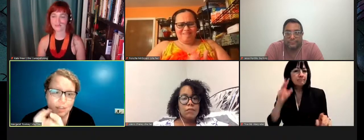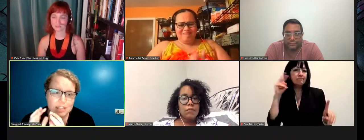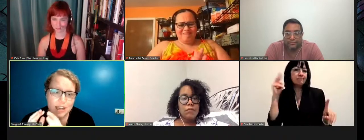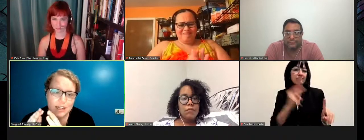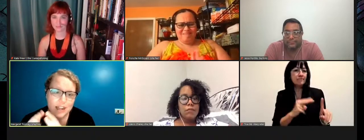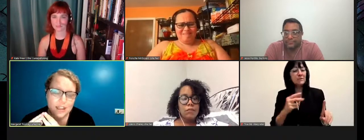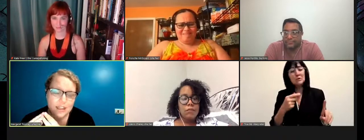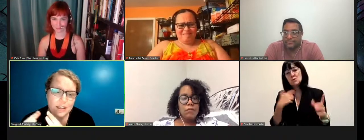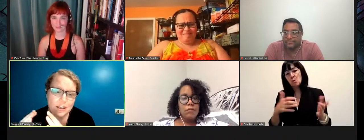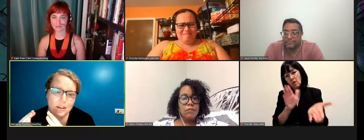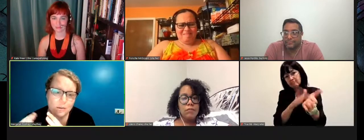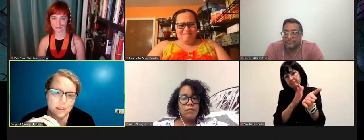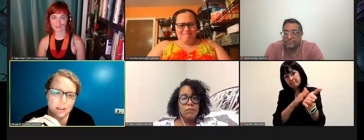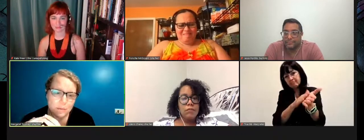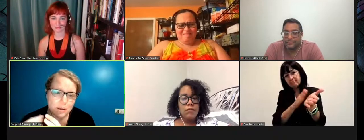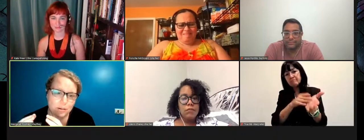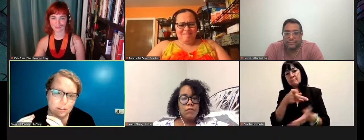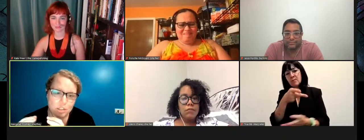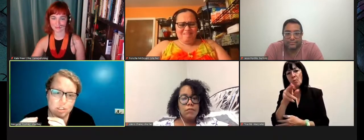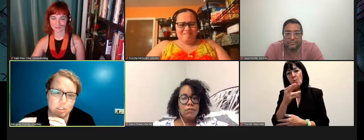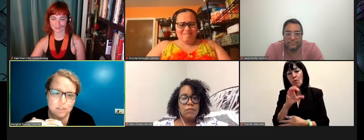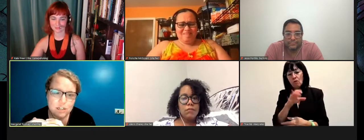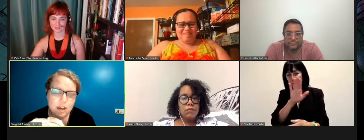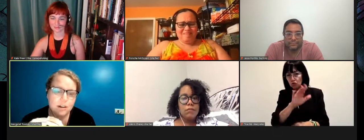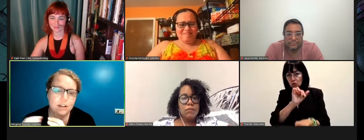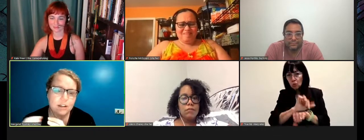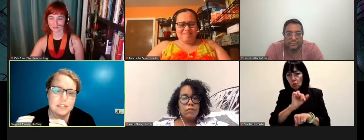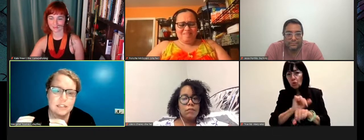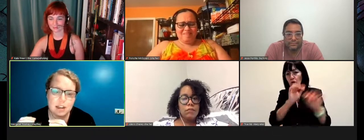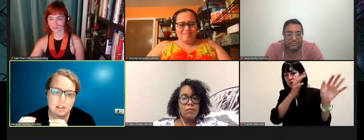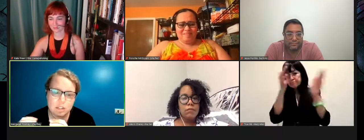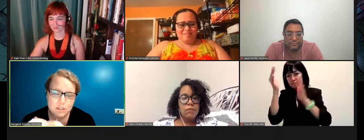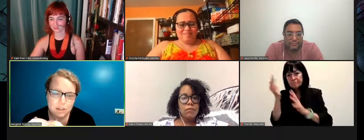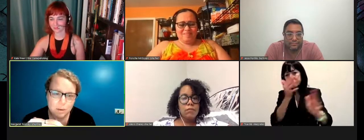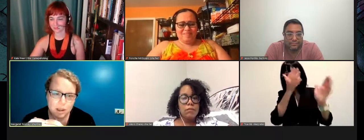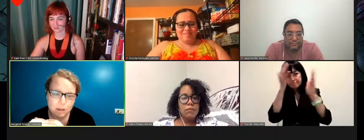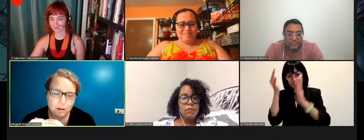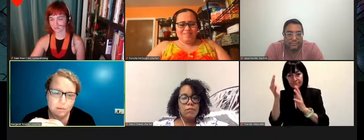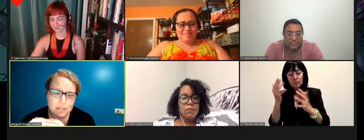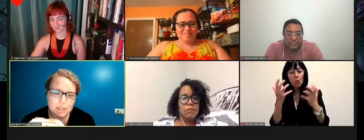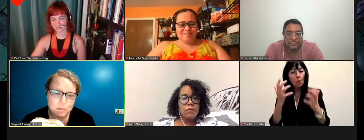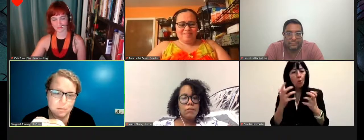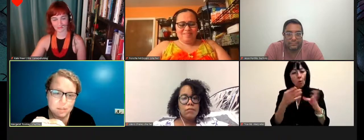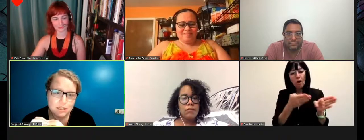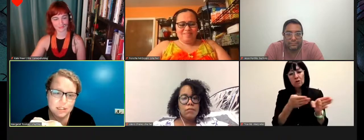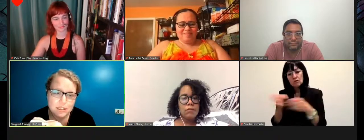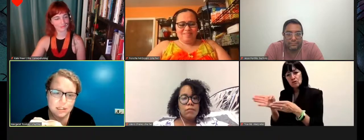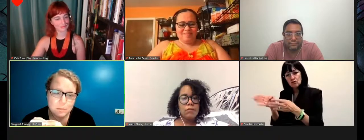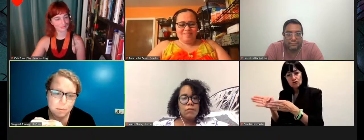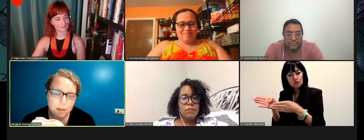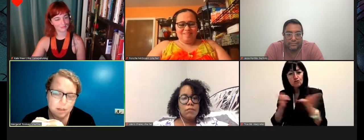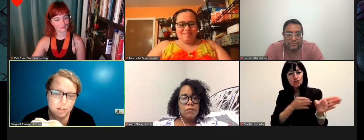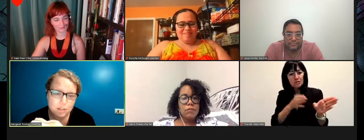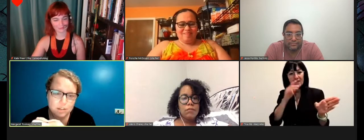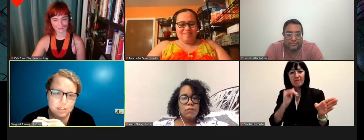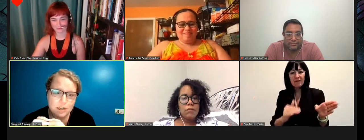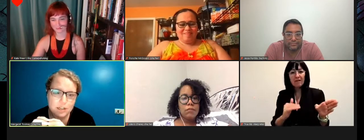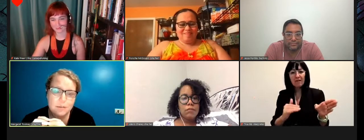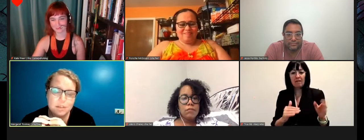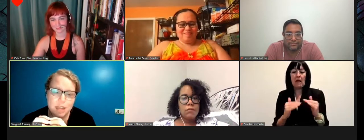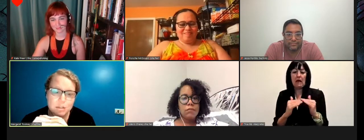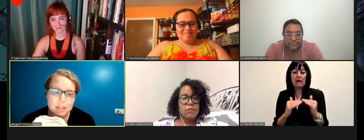light, because that, I think, when we think about shifting hierarchies and shifting away from and disrupting these problematic